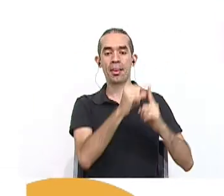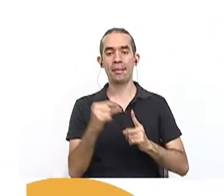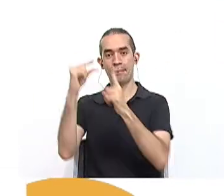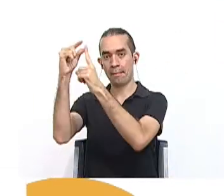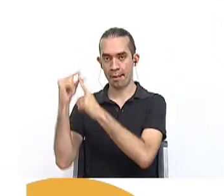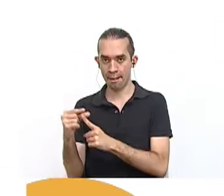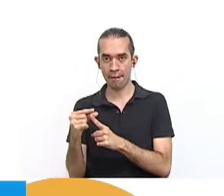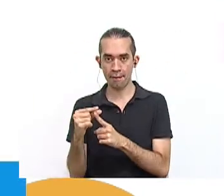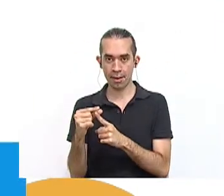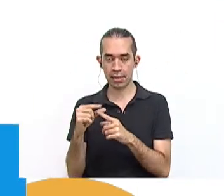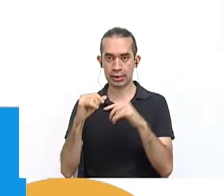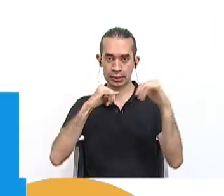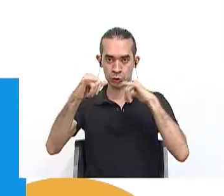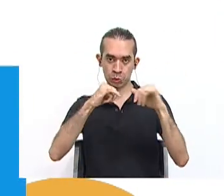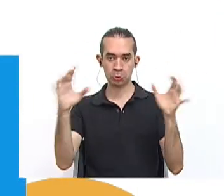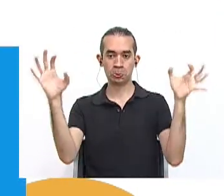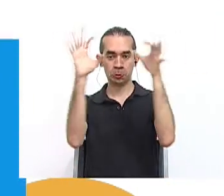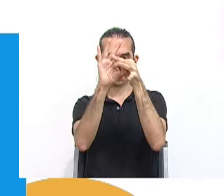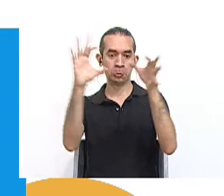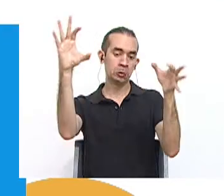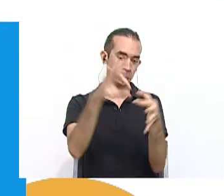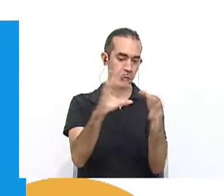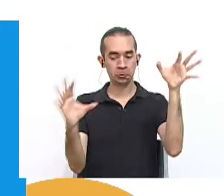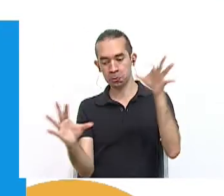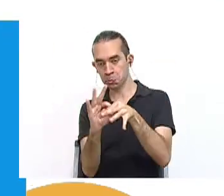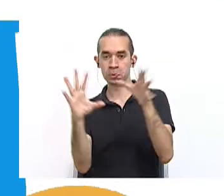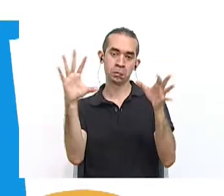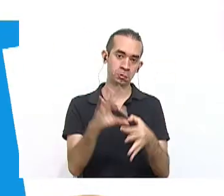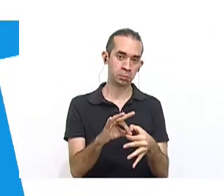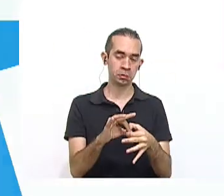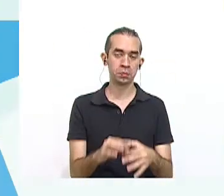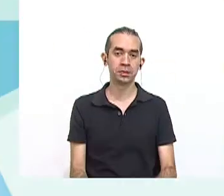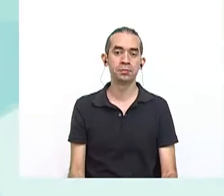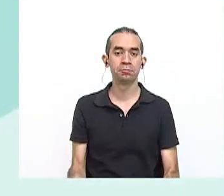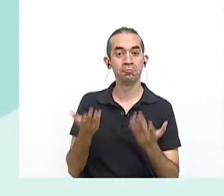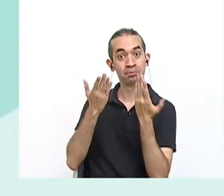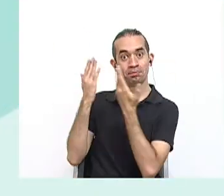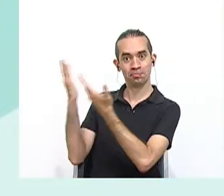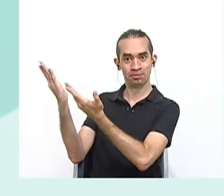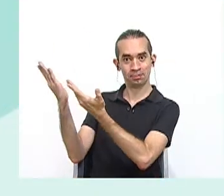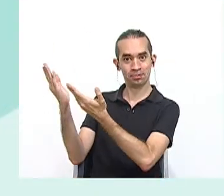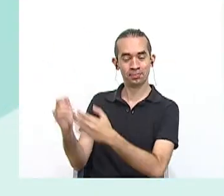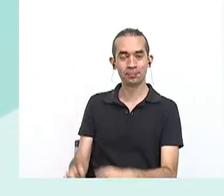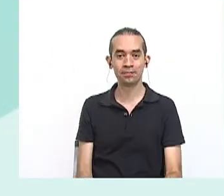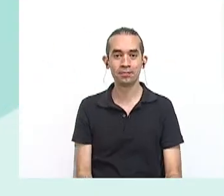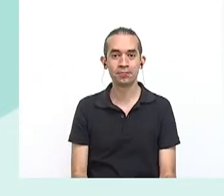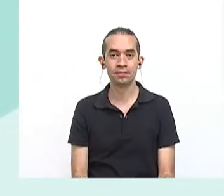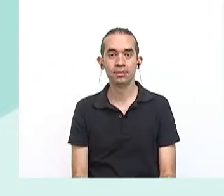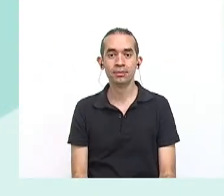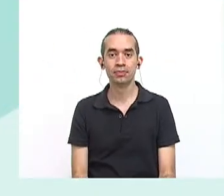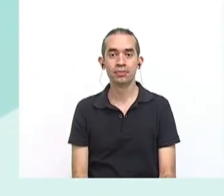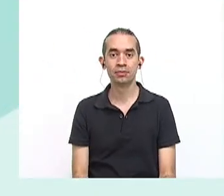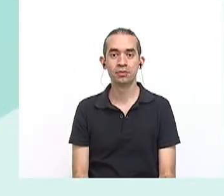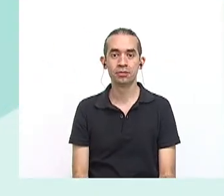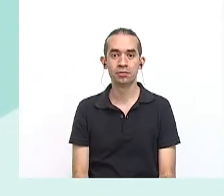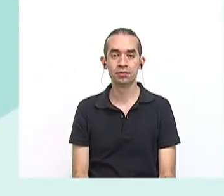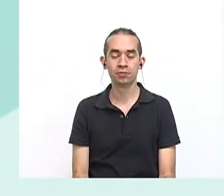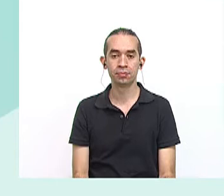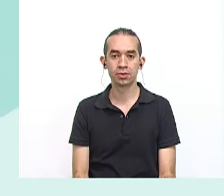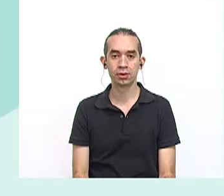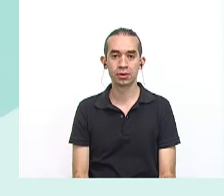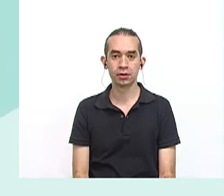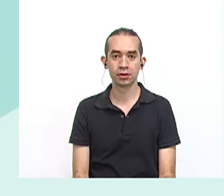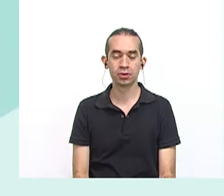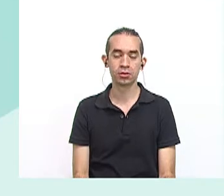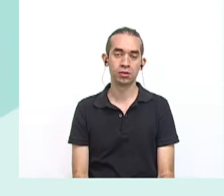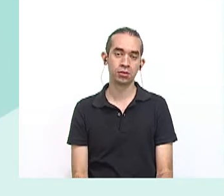the synonym, to the right. Let's look at the matching that I have for you. So you see that to the left we have the